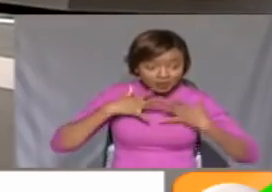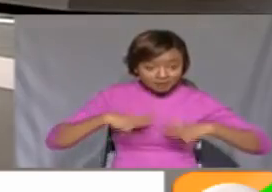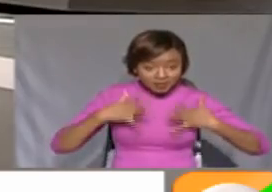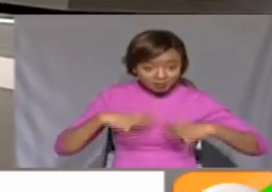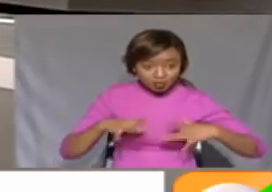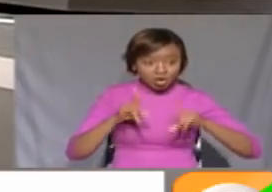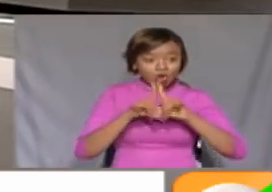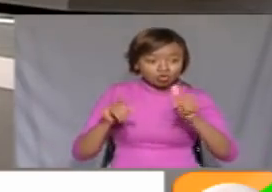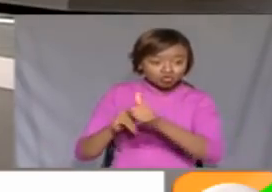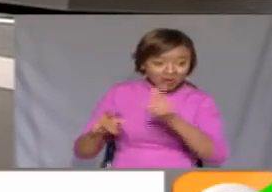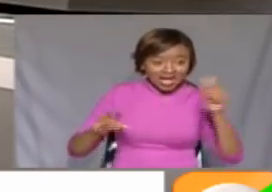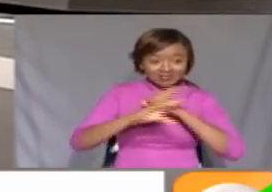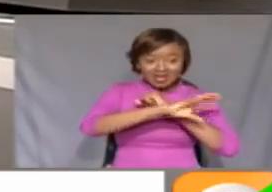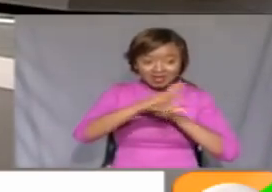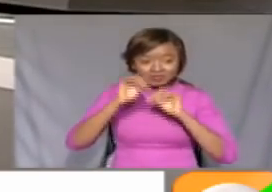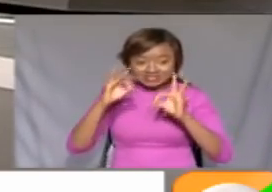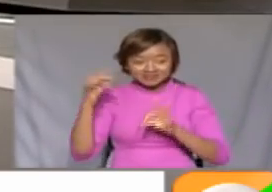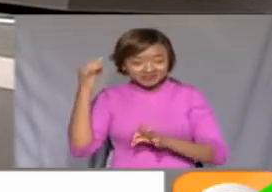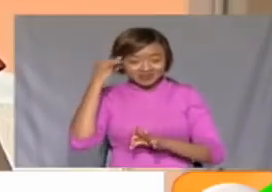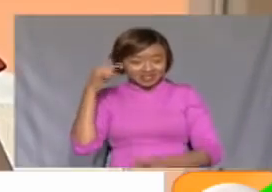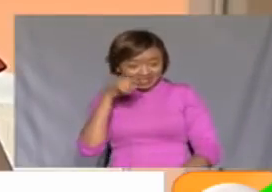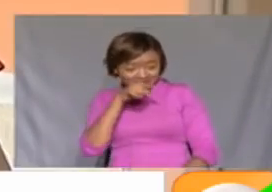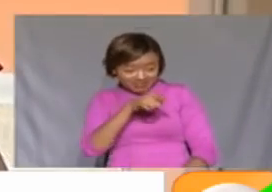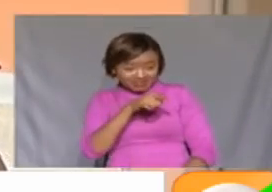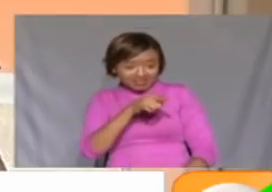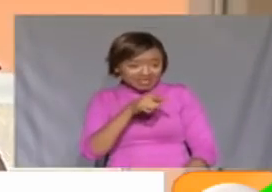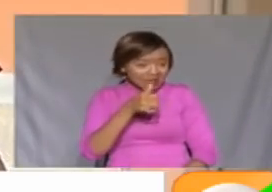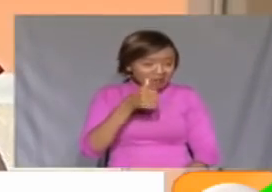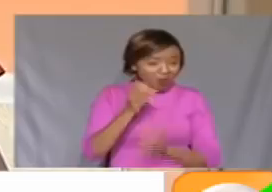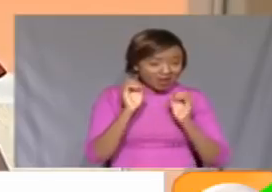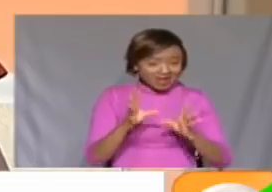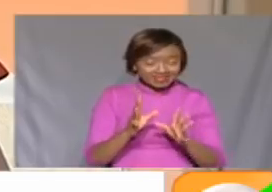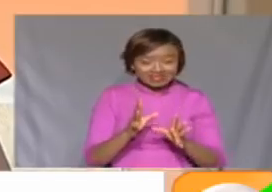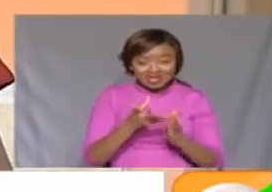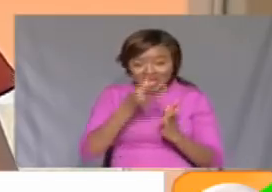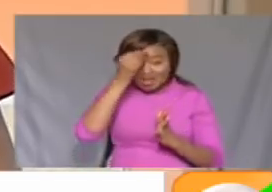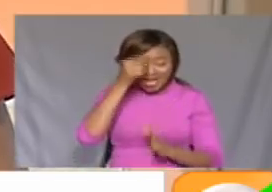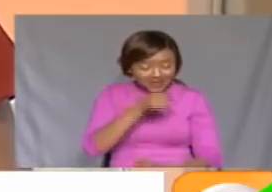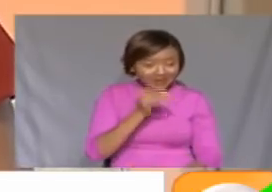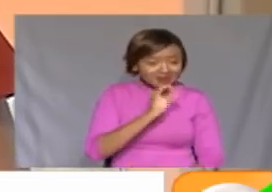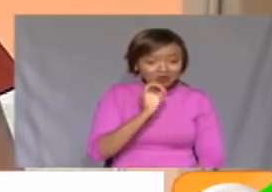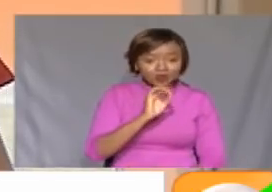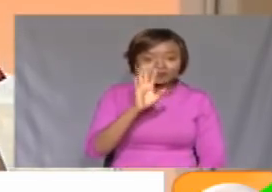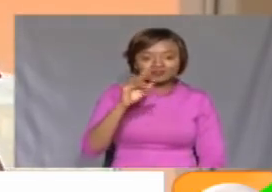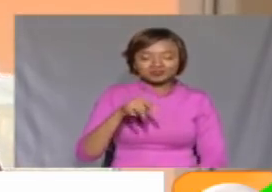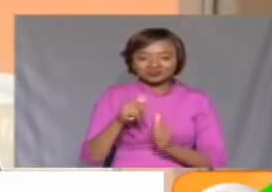other counties don't take this as a lesson, honestly, I don't know when we will ever learn. Which this, Nairobians?